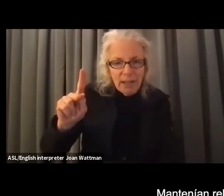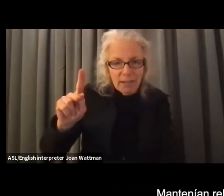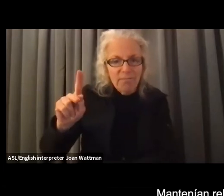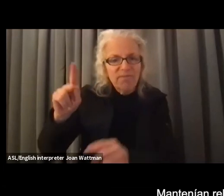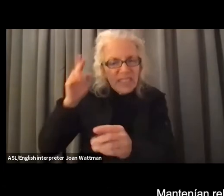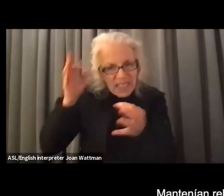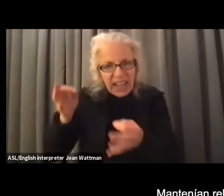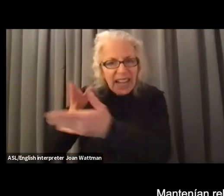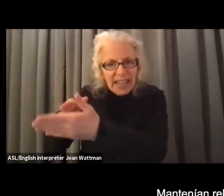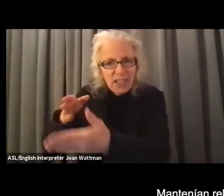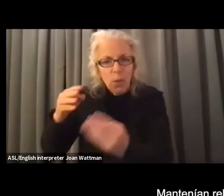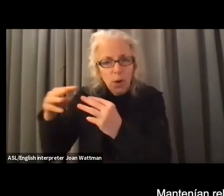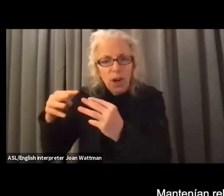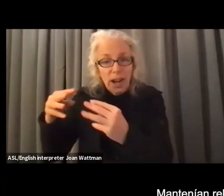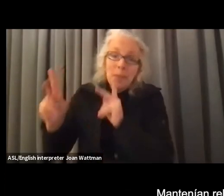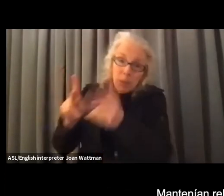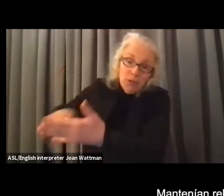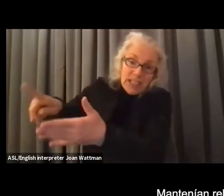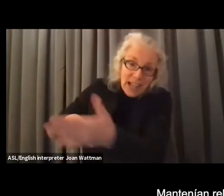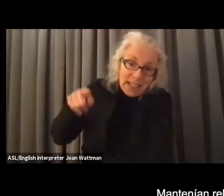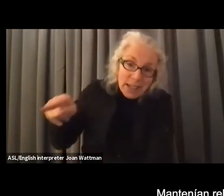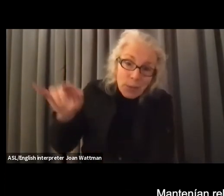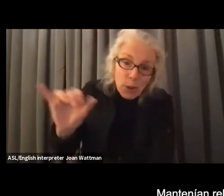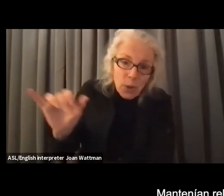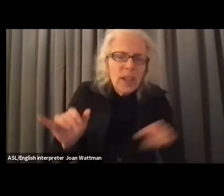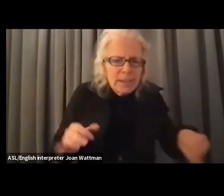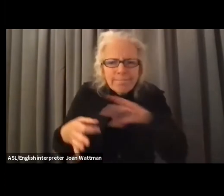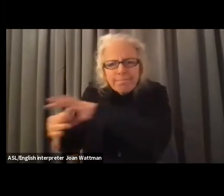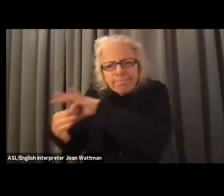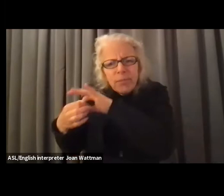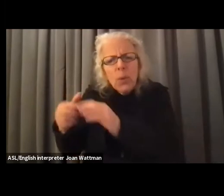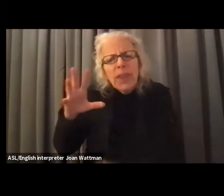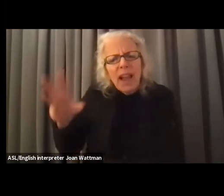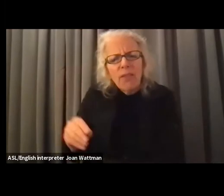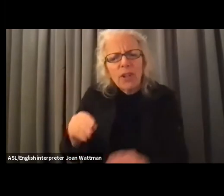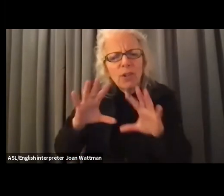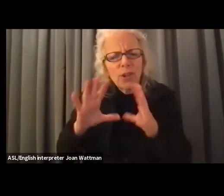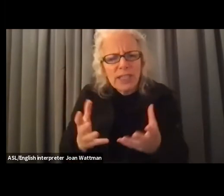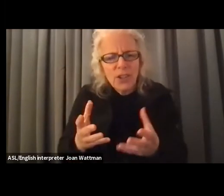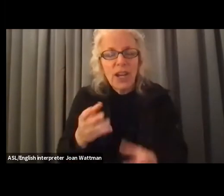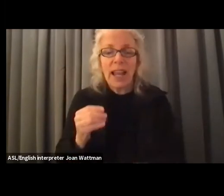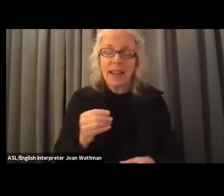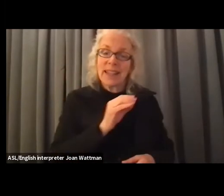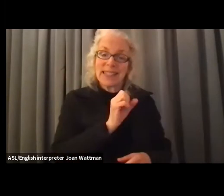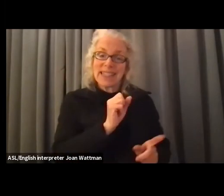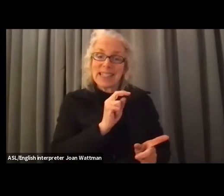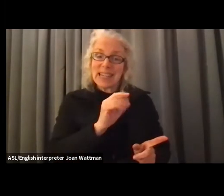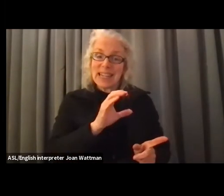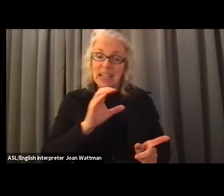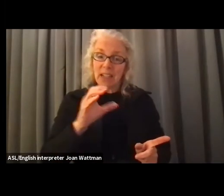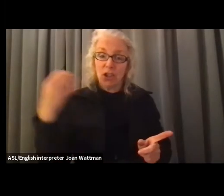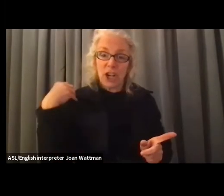They maintained relations with many African liberation organizations. And of course, SNCC chairperson following John Lewis